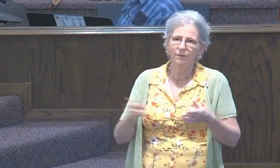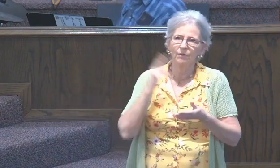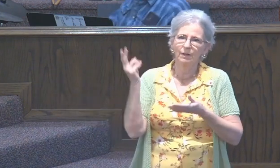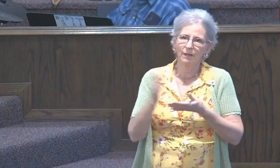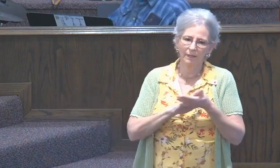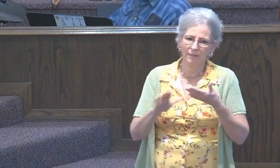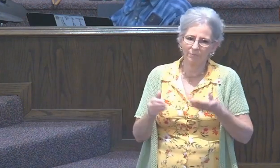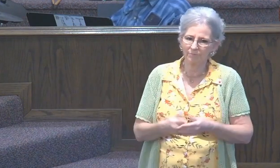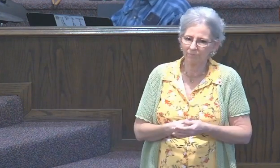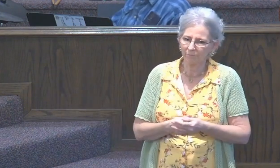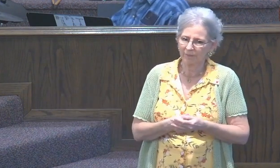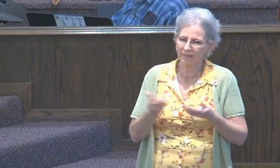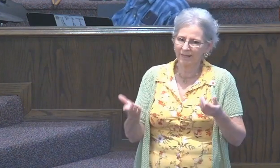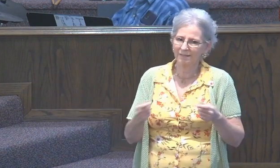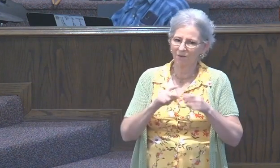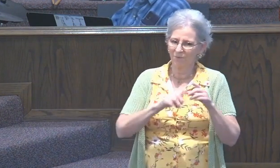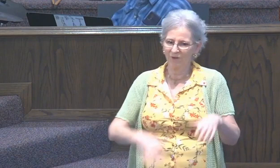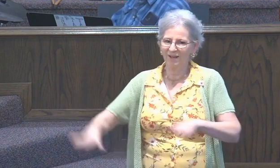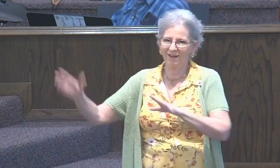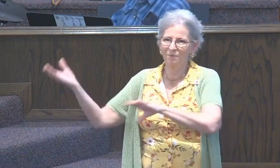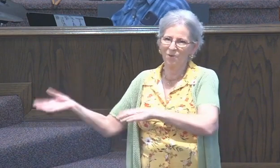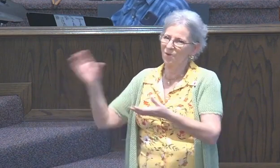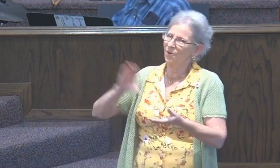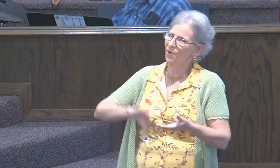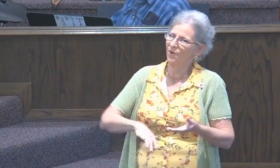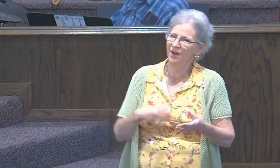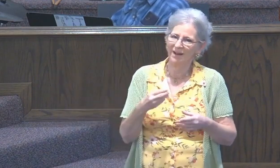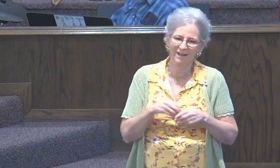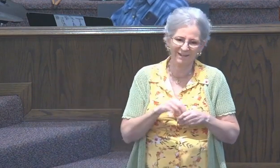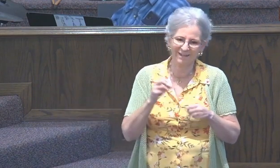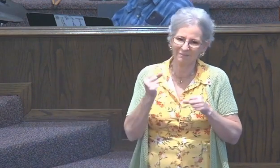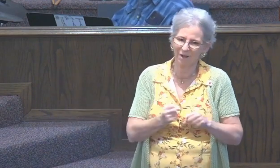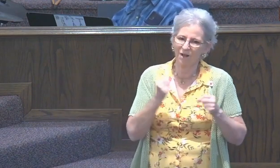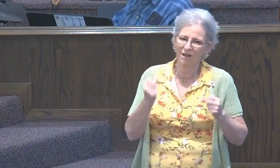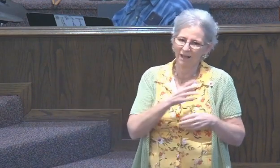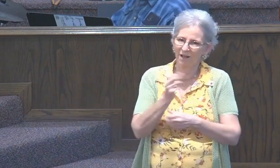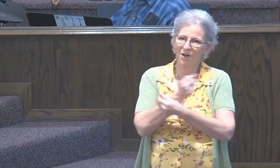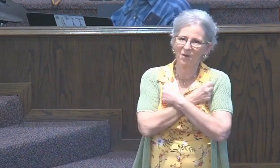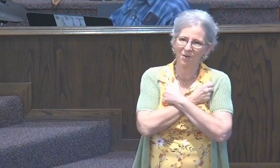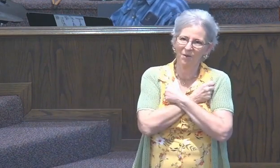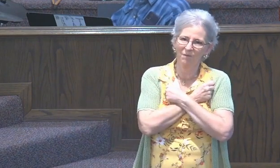Pour out your power and love as we sing holy.